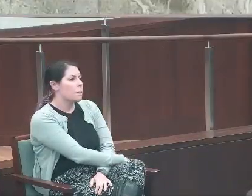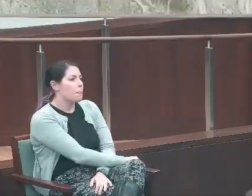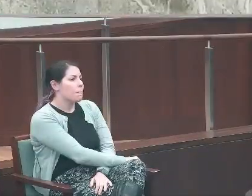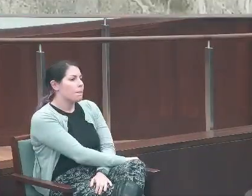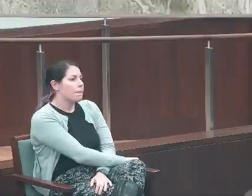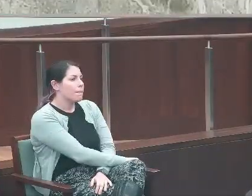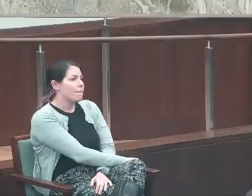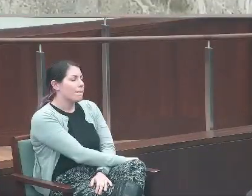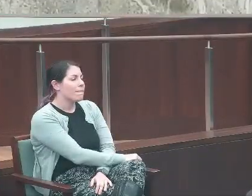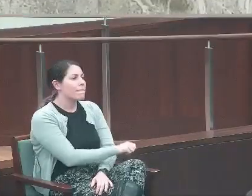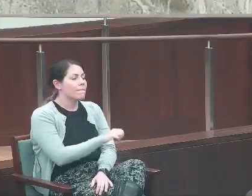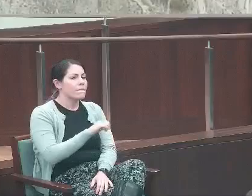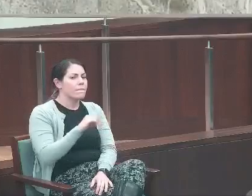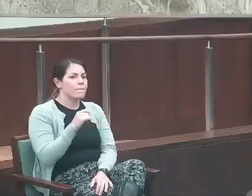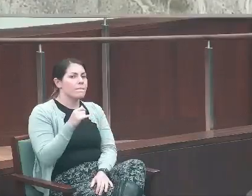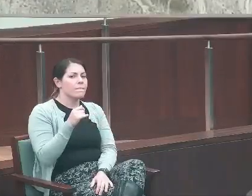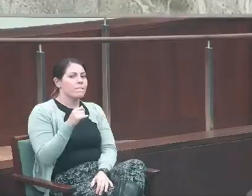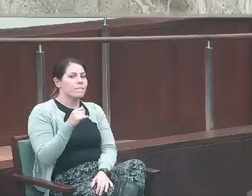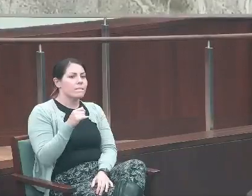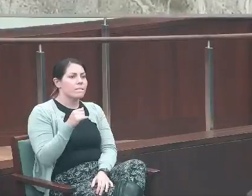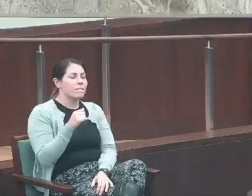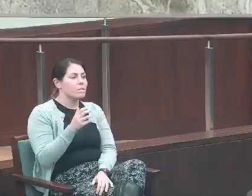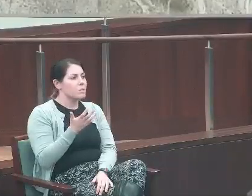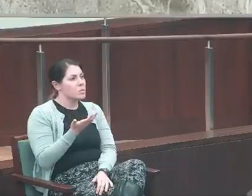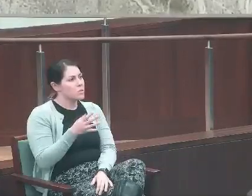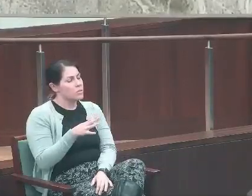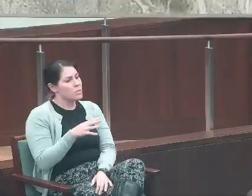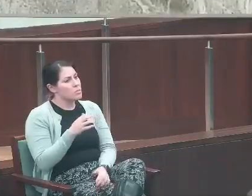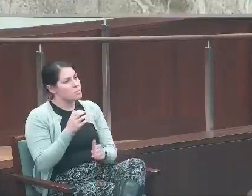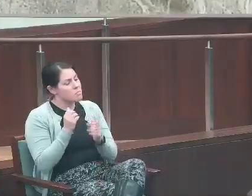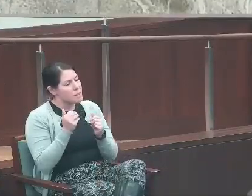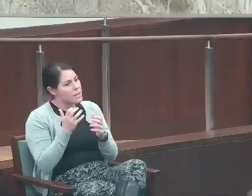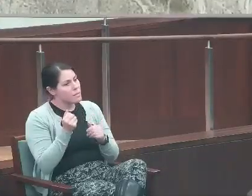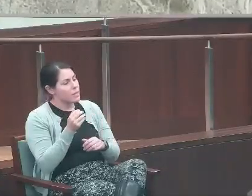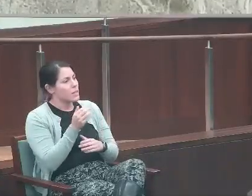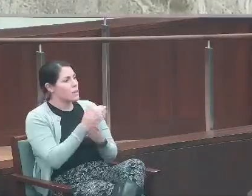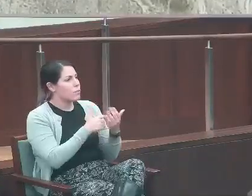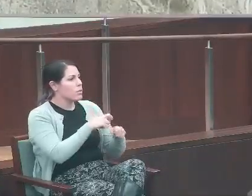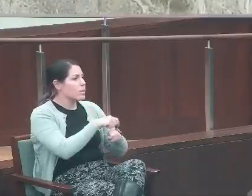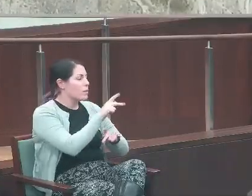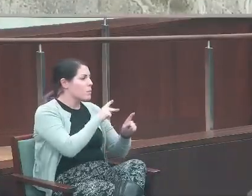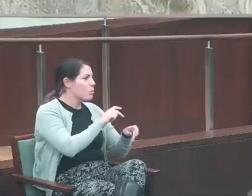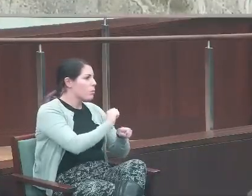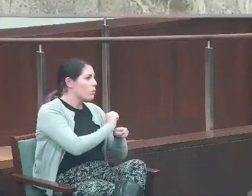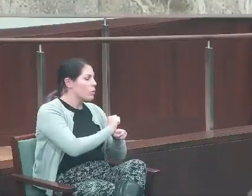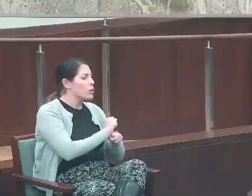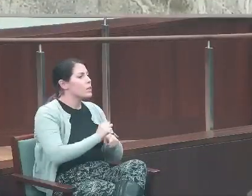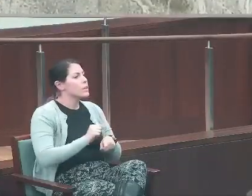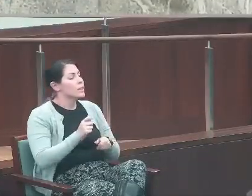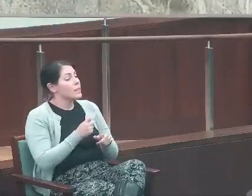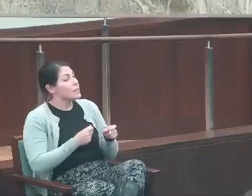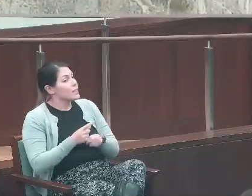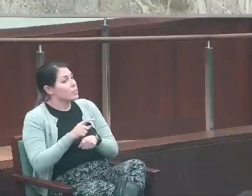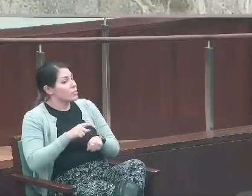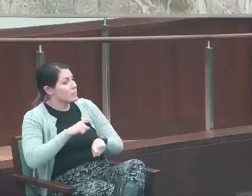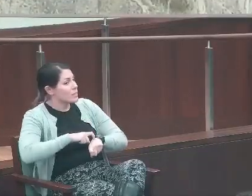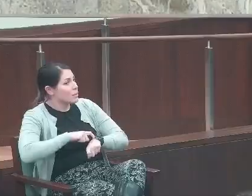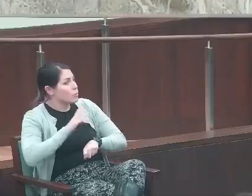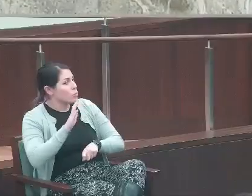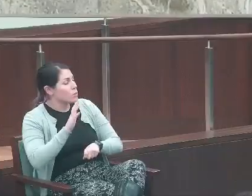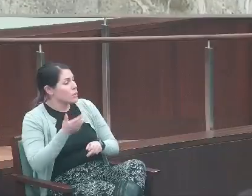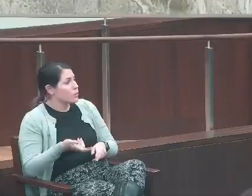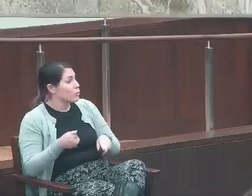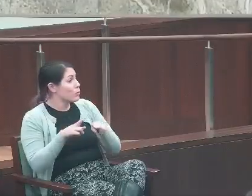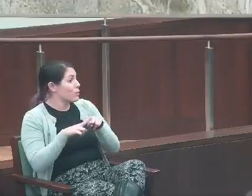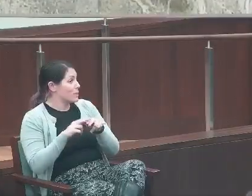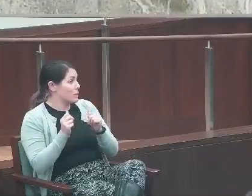JCRC is up to 15 full-time staff members, 6 part-time, and next year around this time, you will hear about an effort to increase